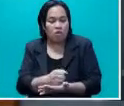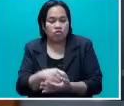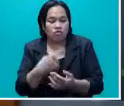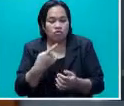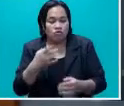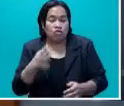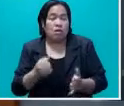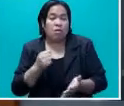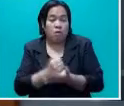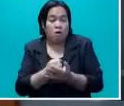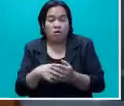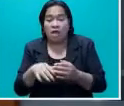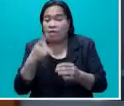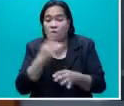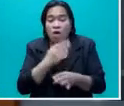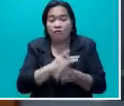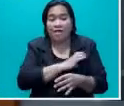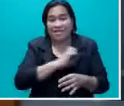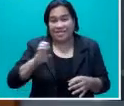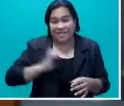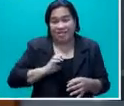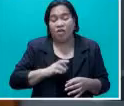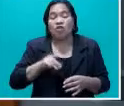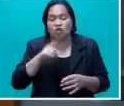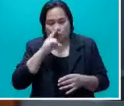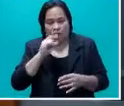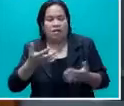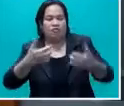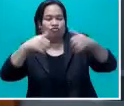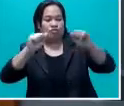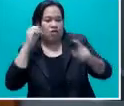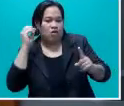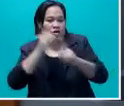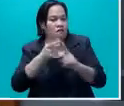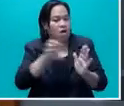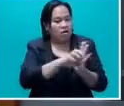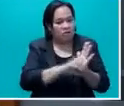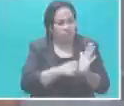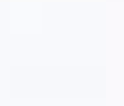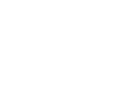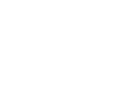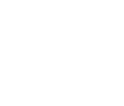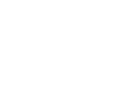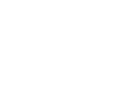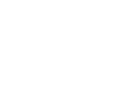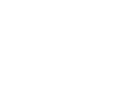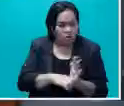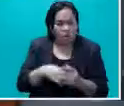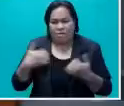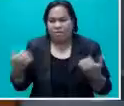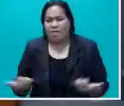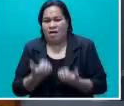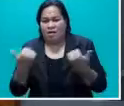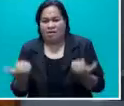state and the work of the executive to realize the objectives of our Constitution. We have far too much left